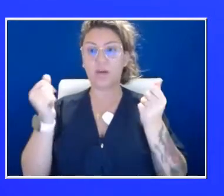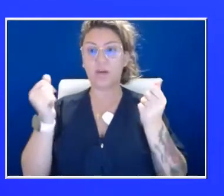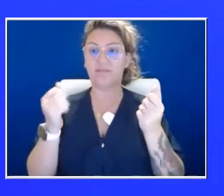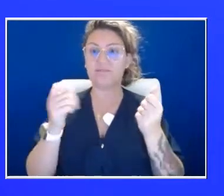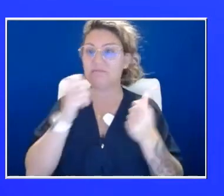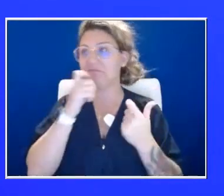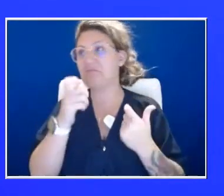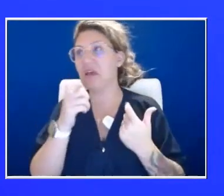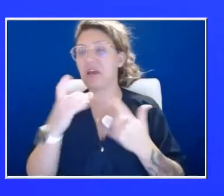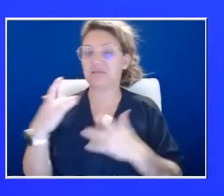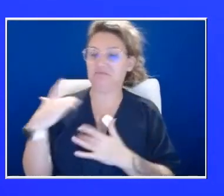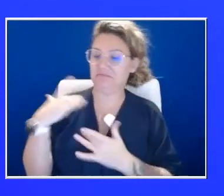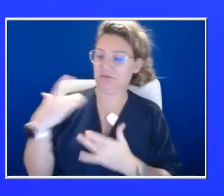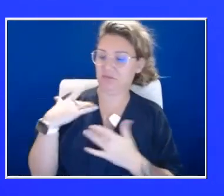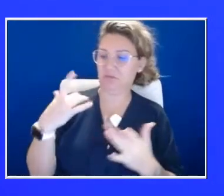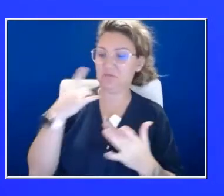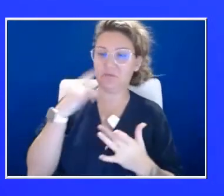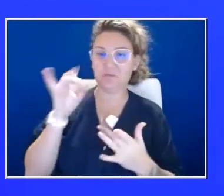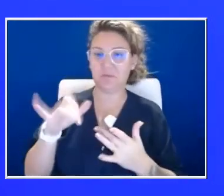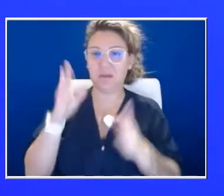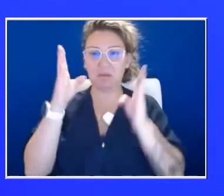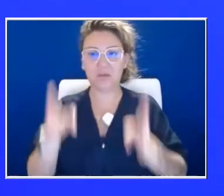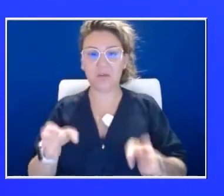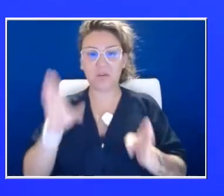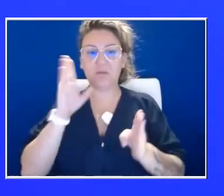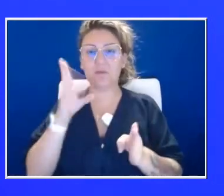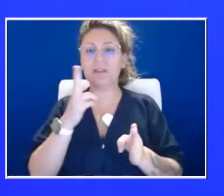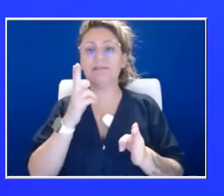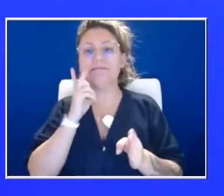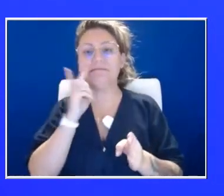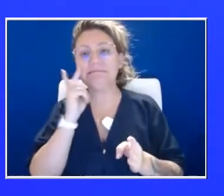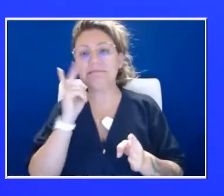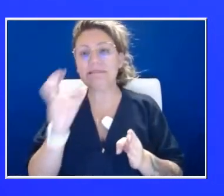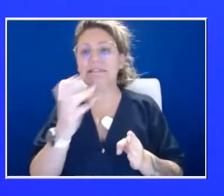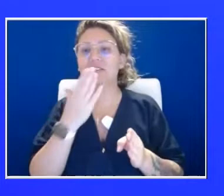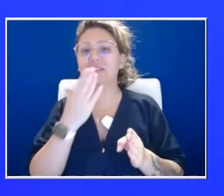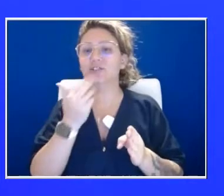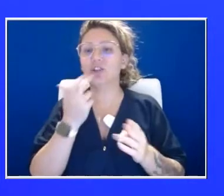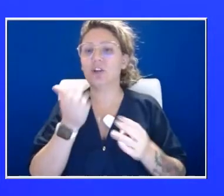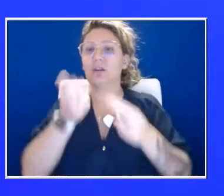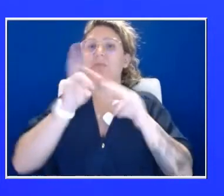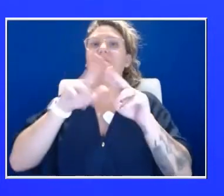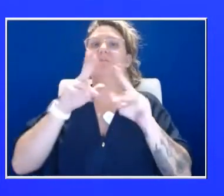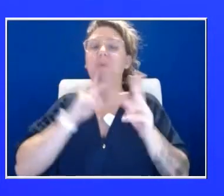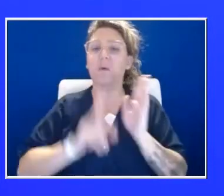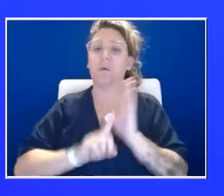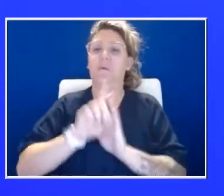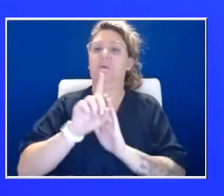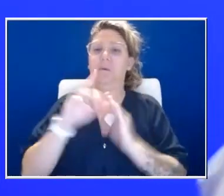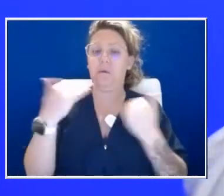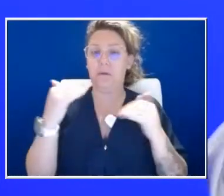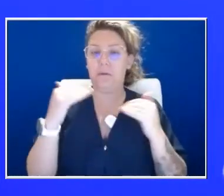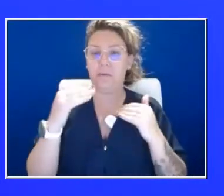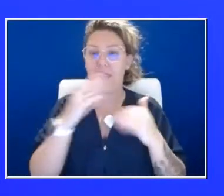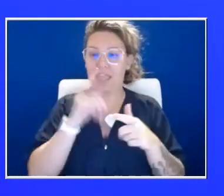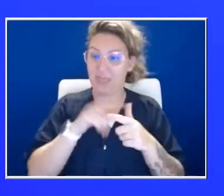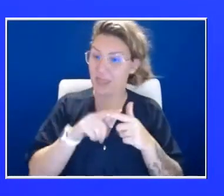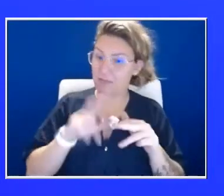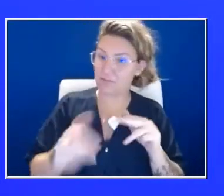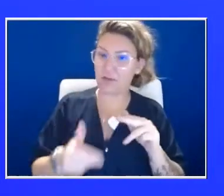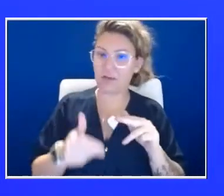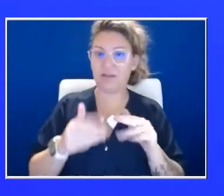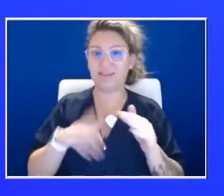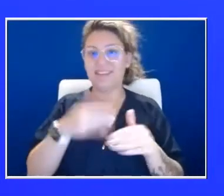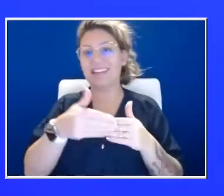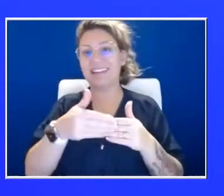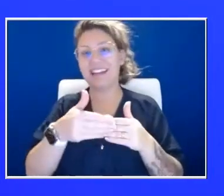that person, you're going to see that sugar high and, oh, by the way, that sugar down. So yeah, tonight or the next couple days you may see some highs and lows